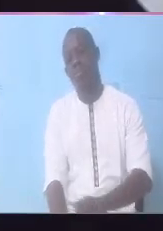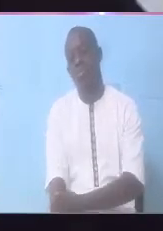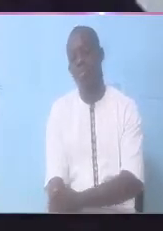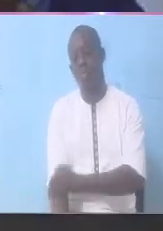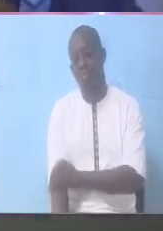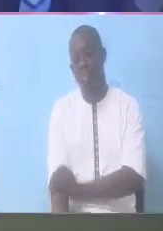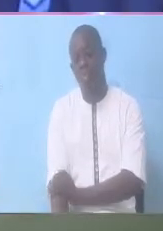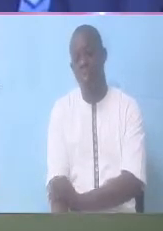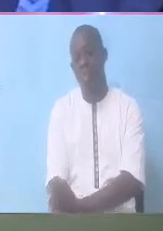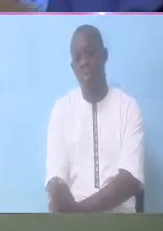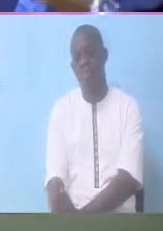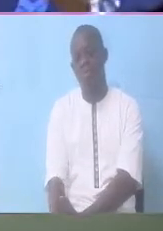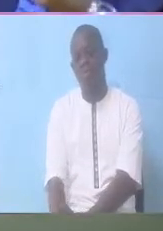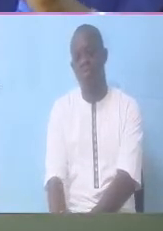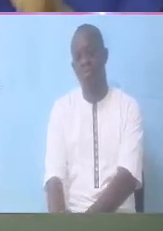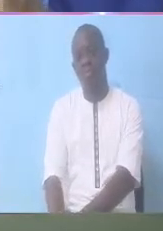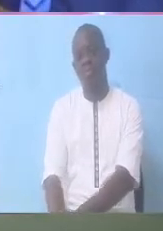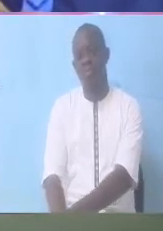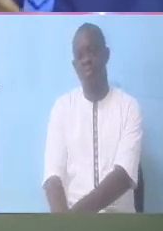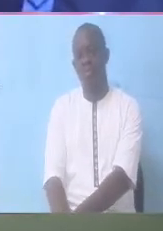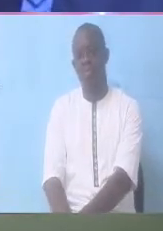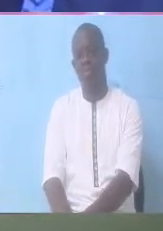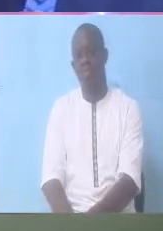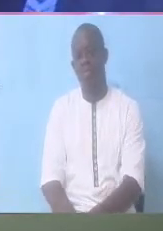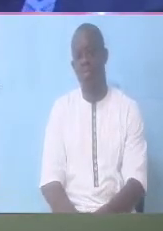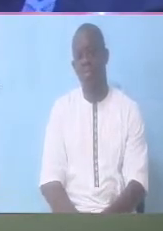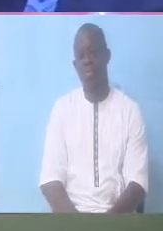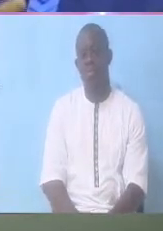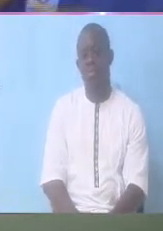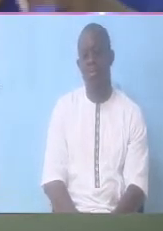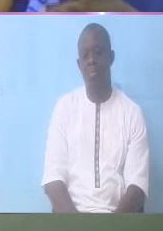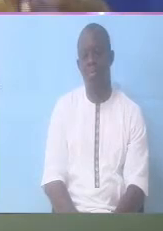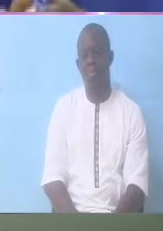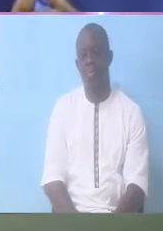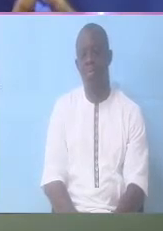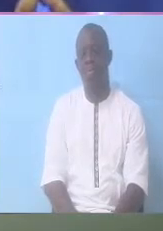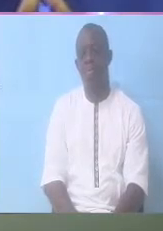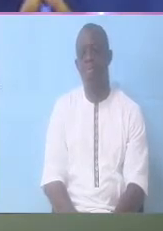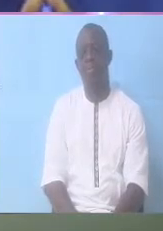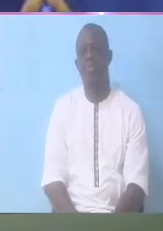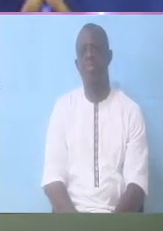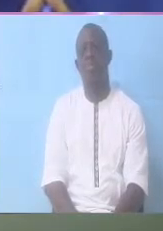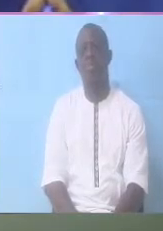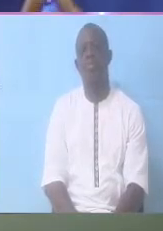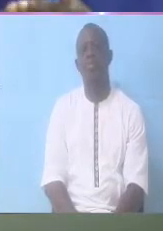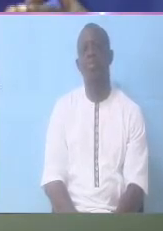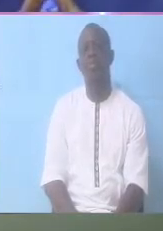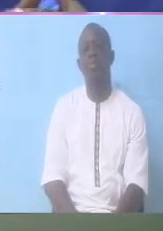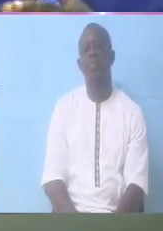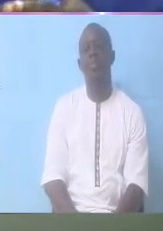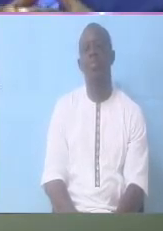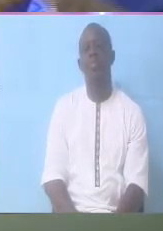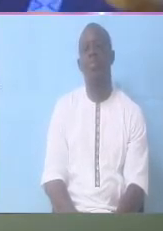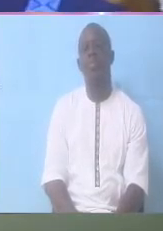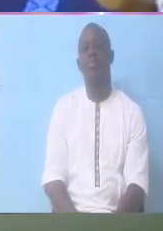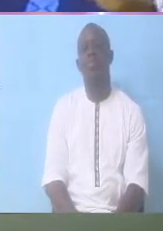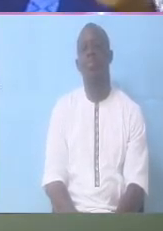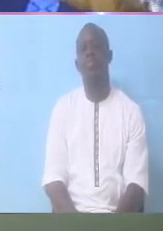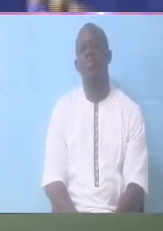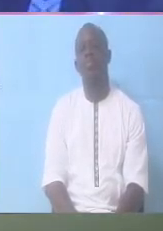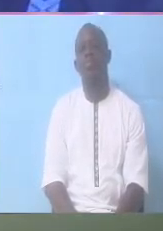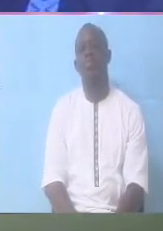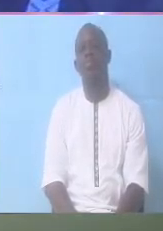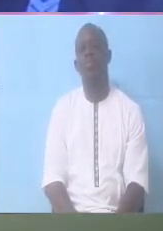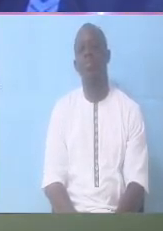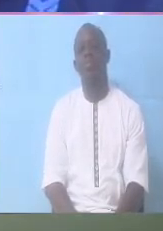explain. Just hold a second. All right. You playing this game, you see. I am not playing games.